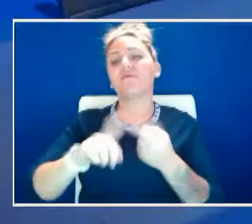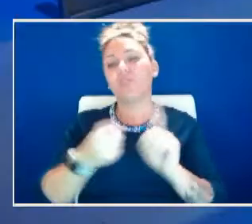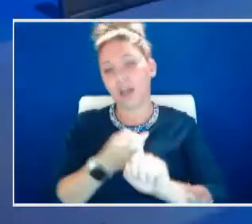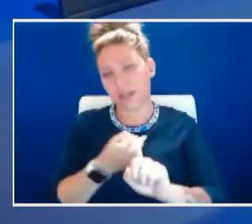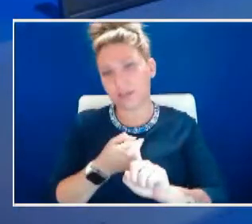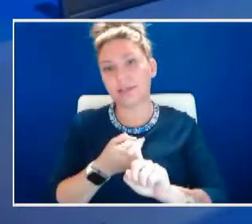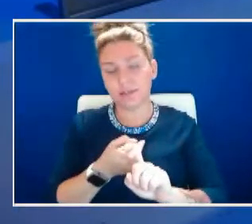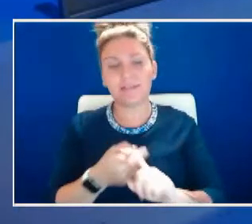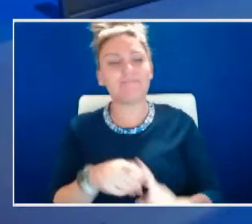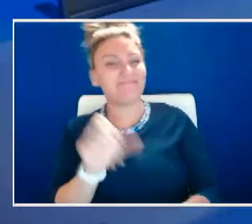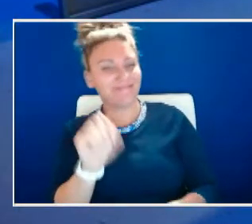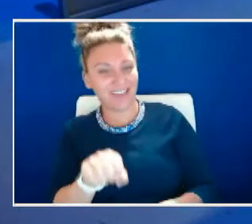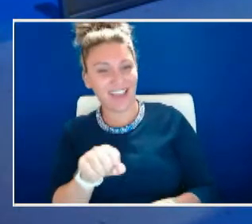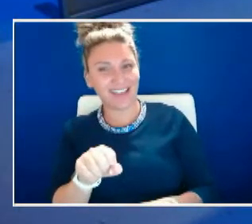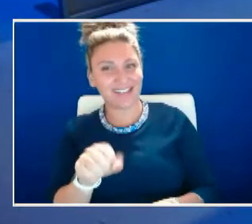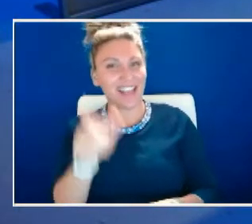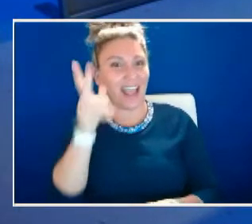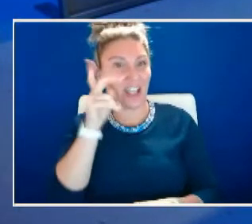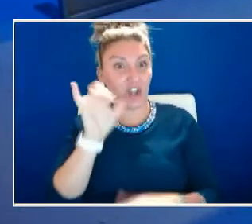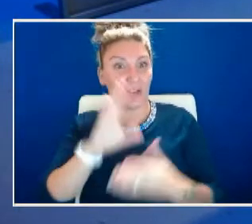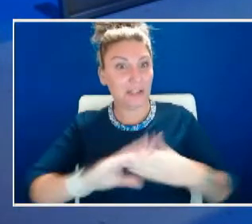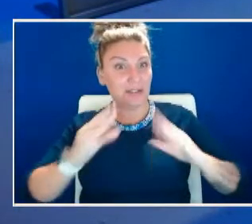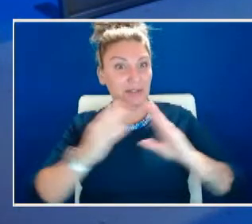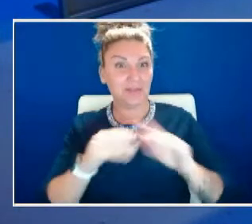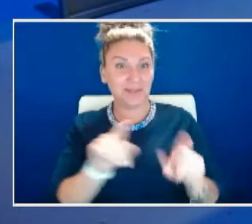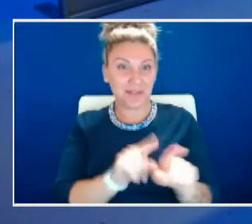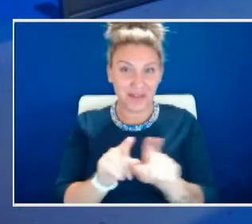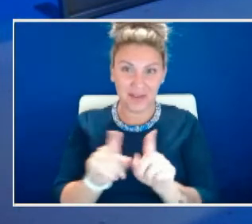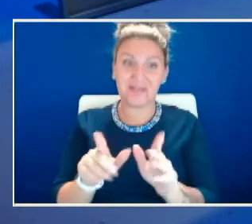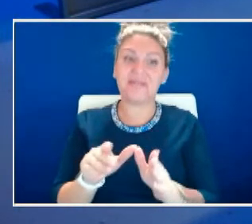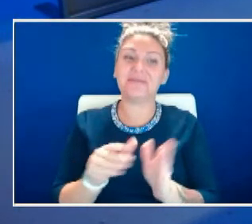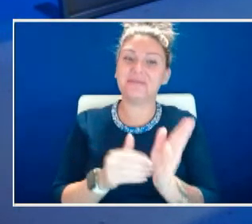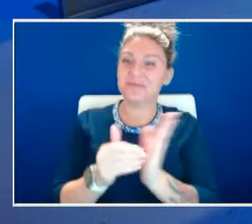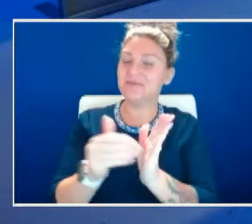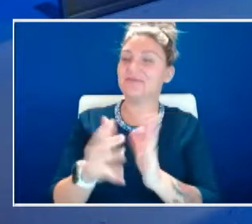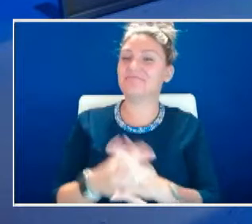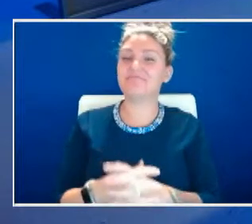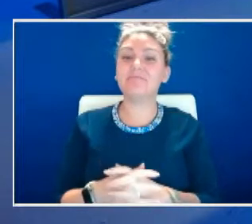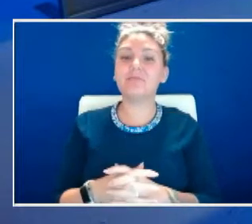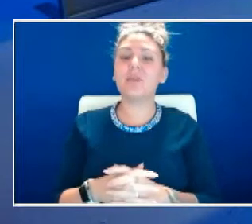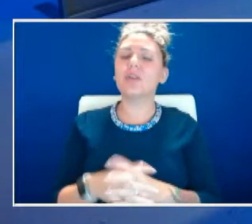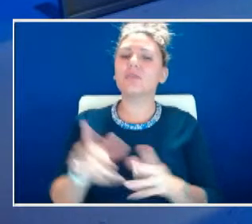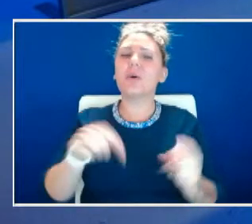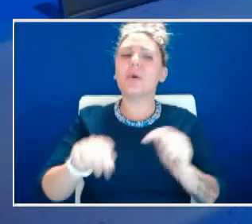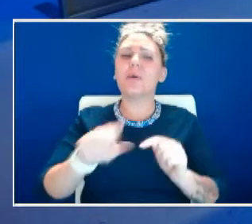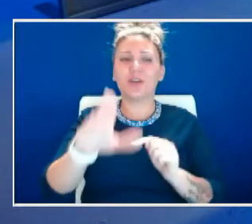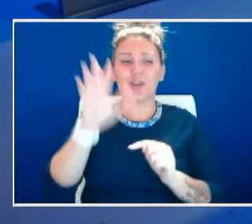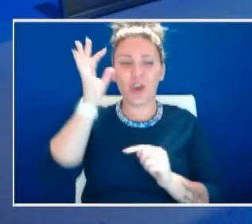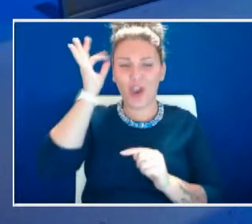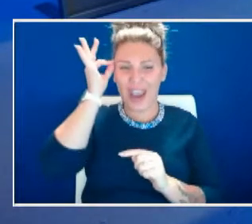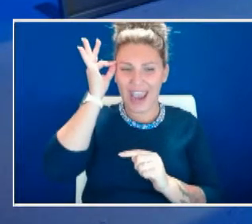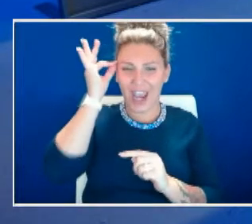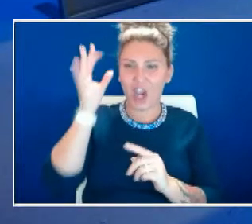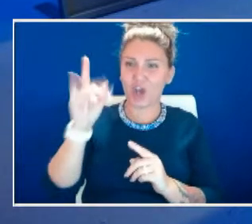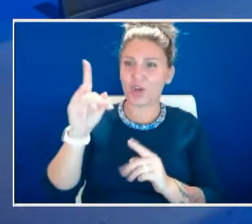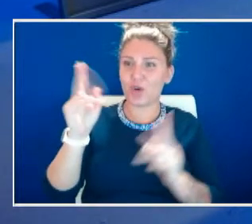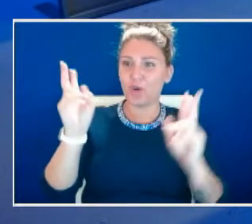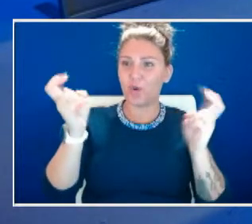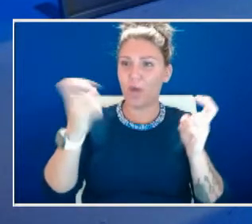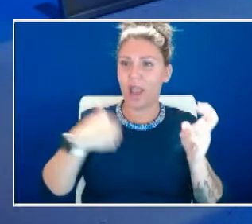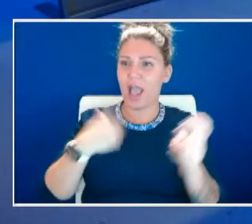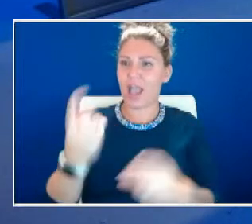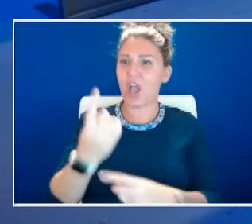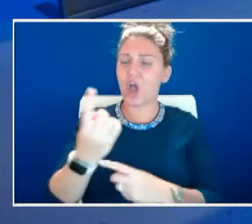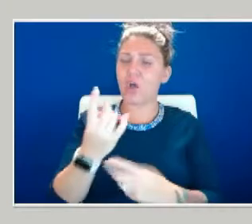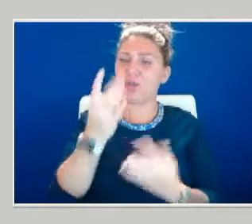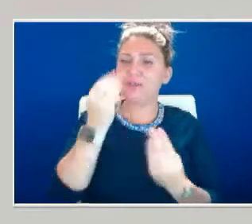have. So. I hear that story a lot too. But back to hair, Cami, one of the quotes in your book was, "I always thought that my